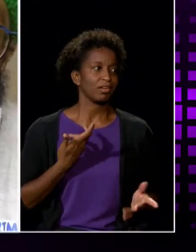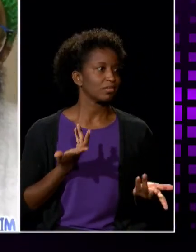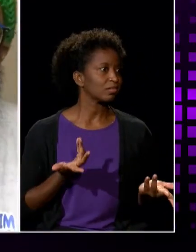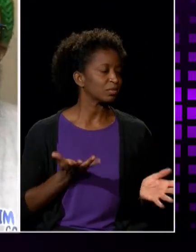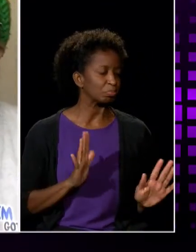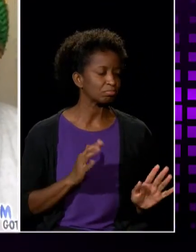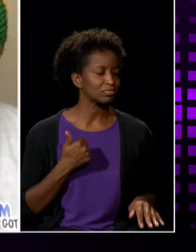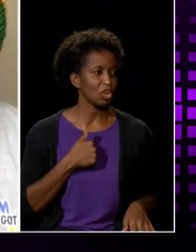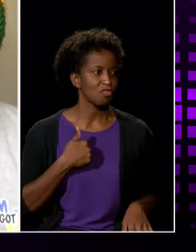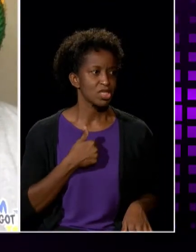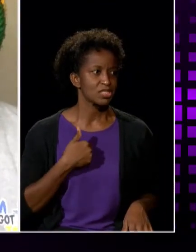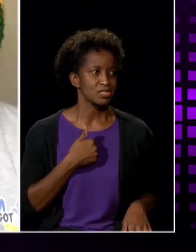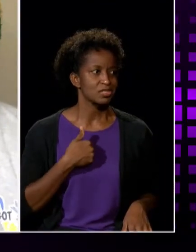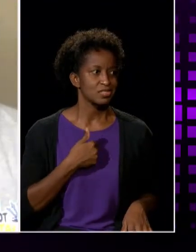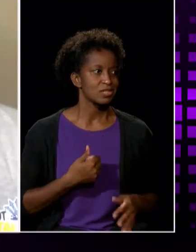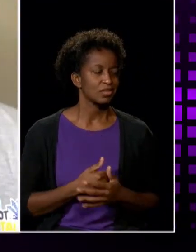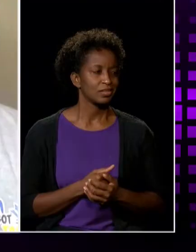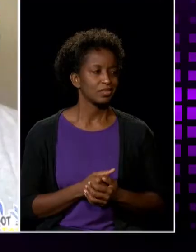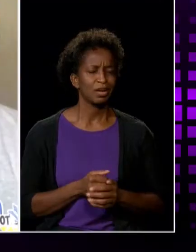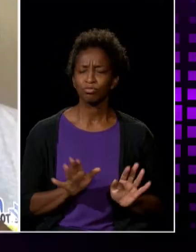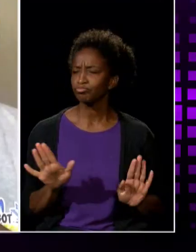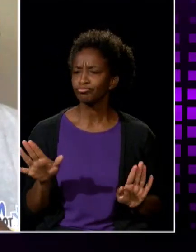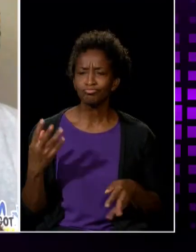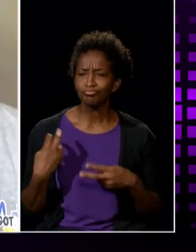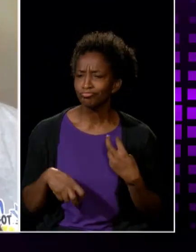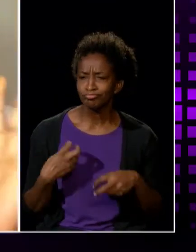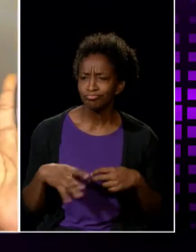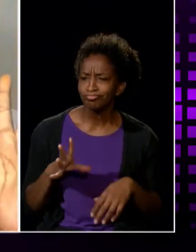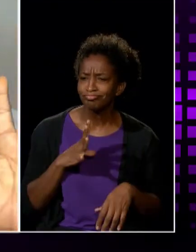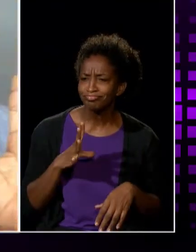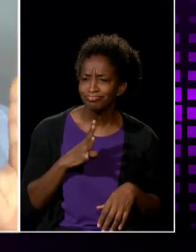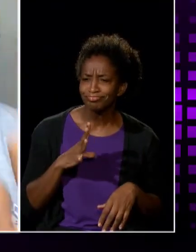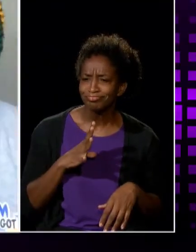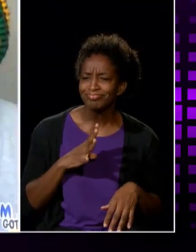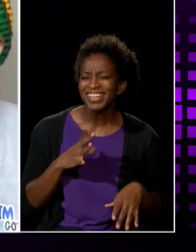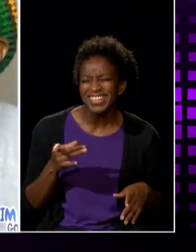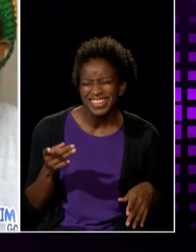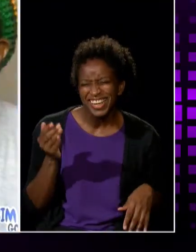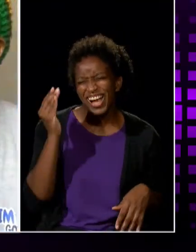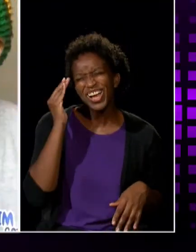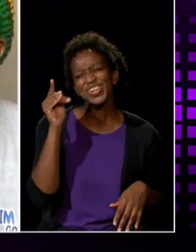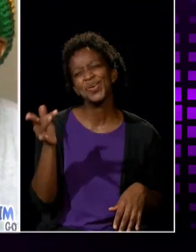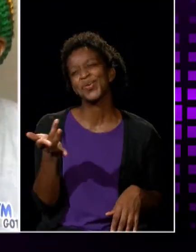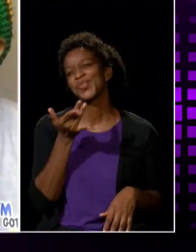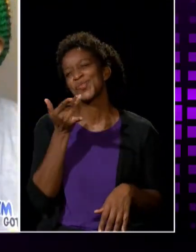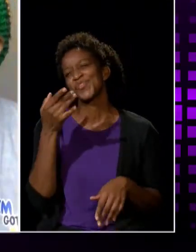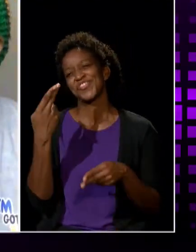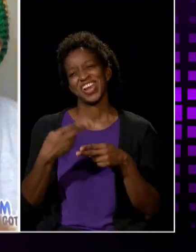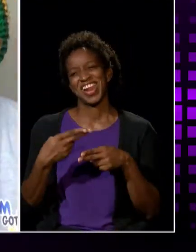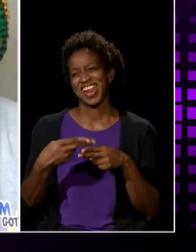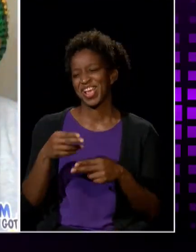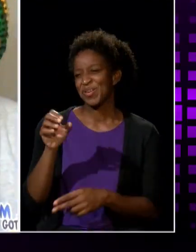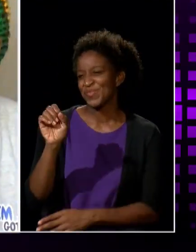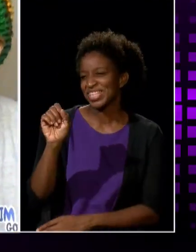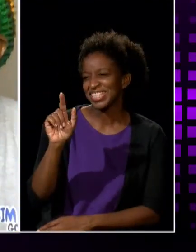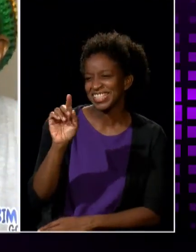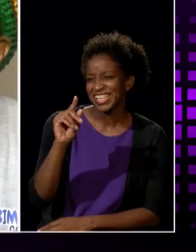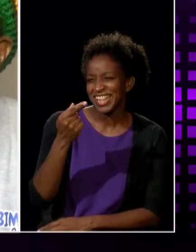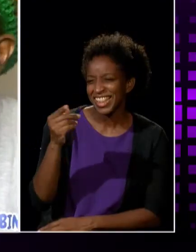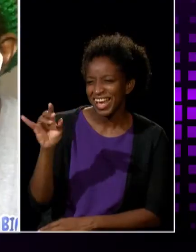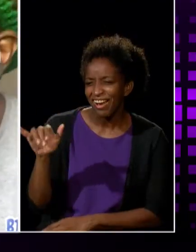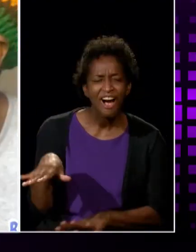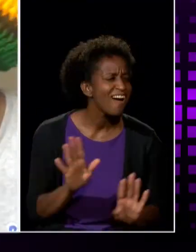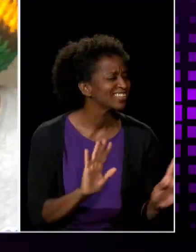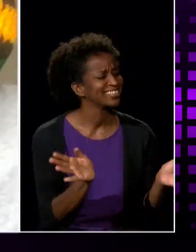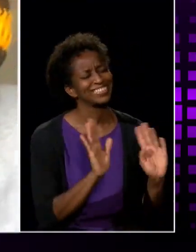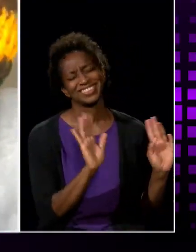about that. No problem. I know you like Sluggy. Sorry. So I will go with. No. It's okay. That's